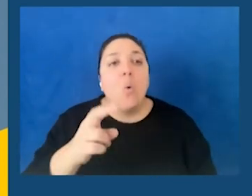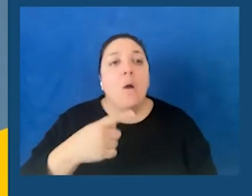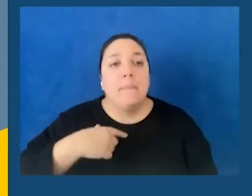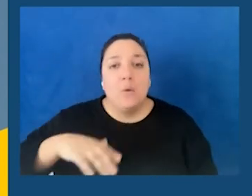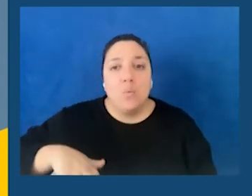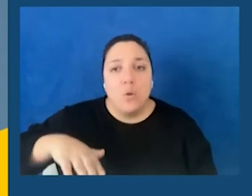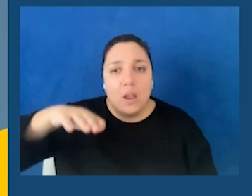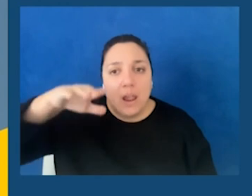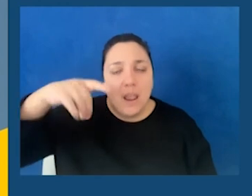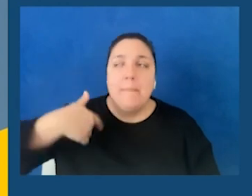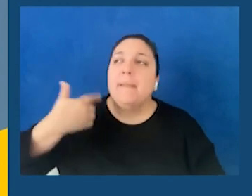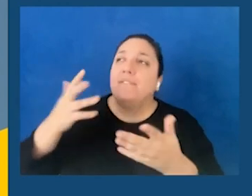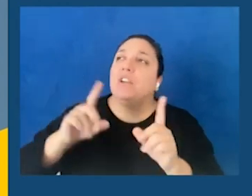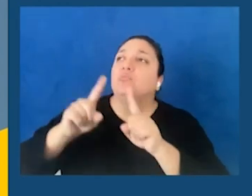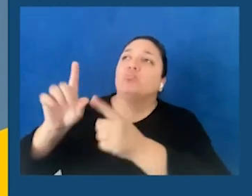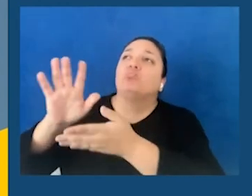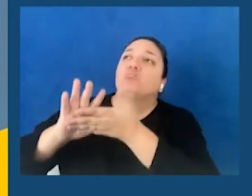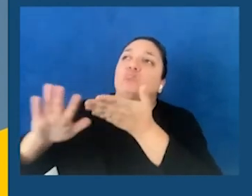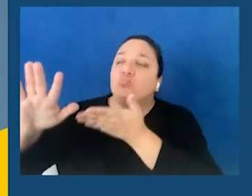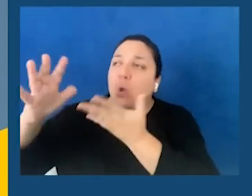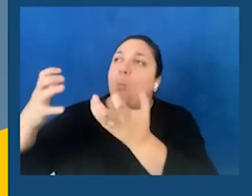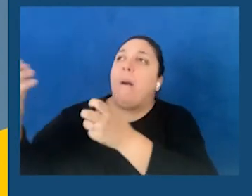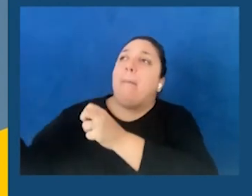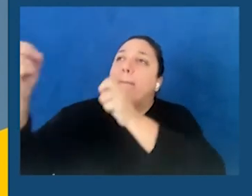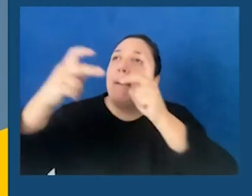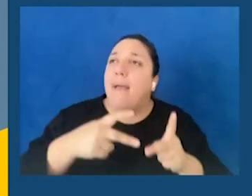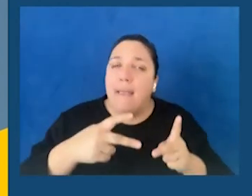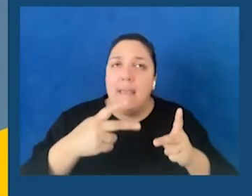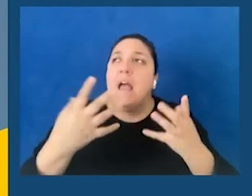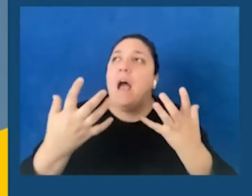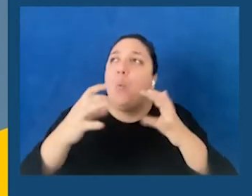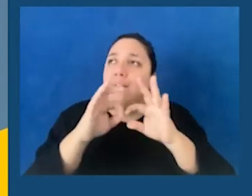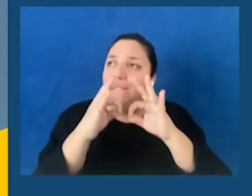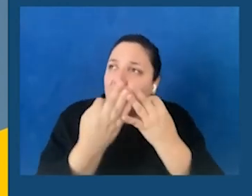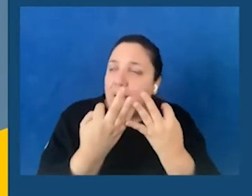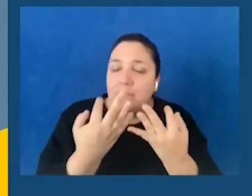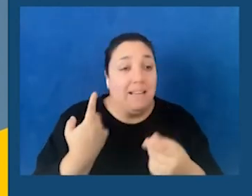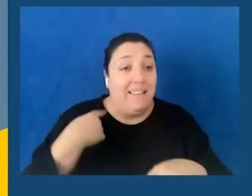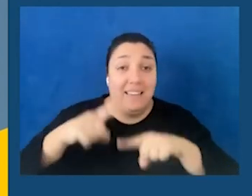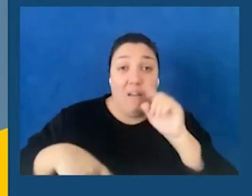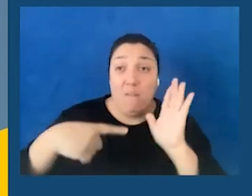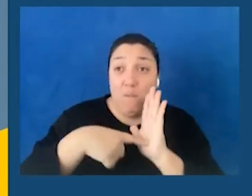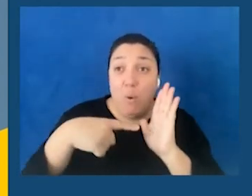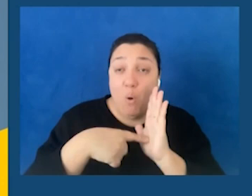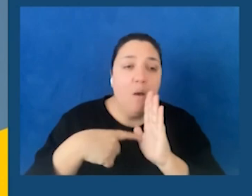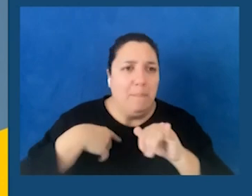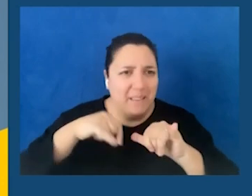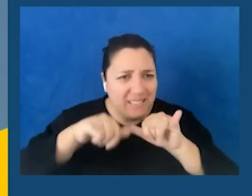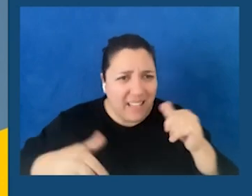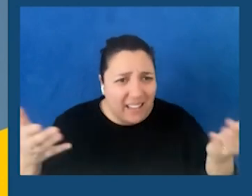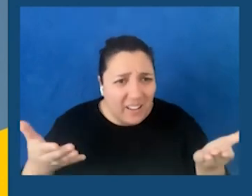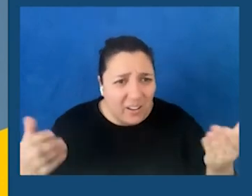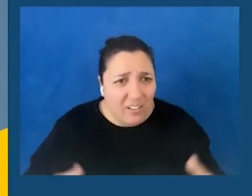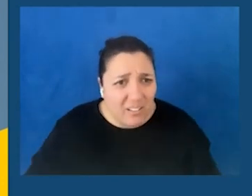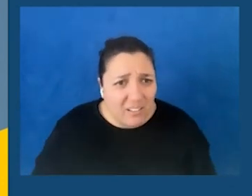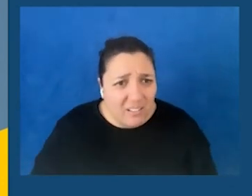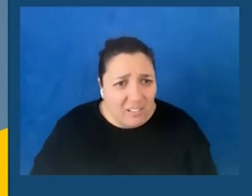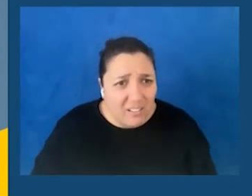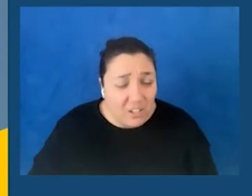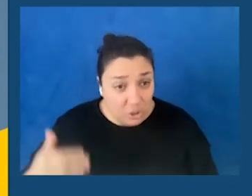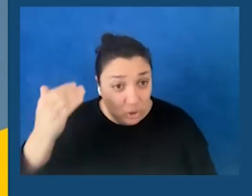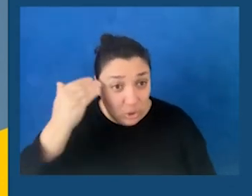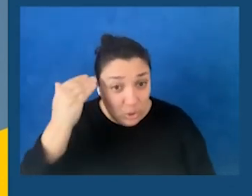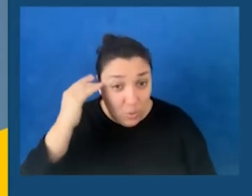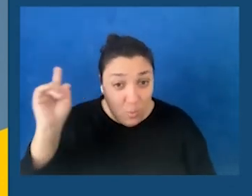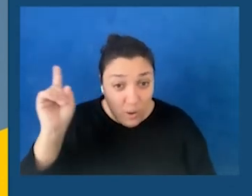after college or stay here for college, have a family, and there's nothing you can afford, you won't be able to stay here. You know where you're going? The top